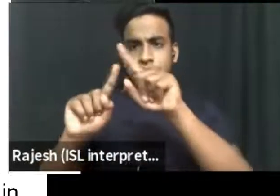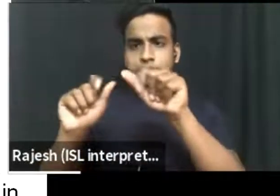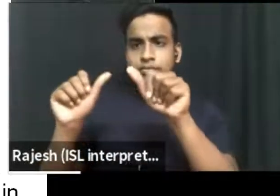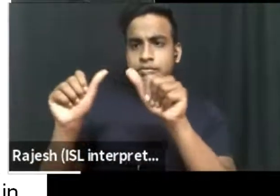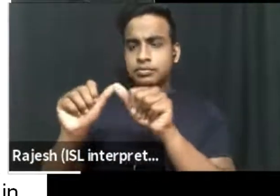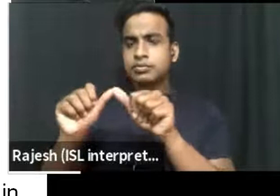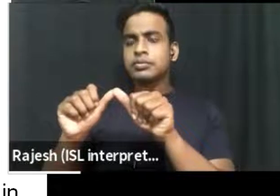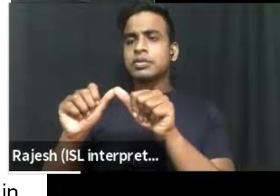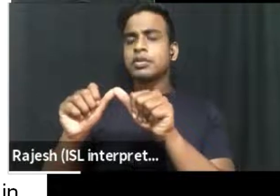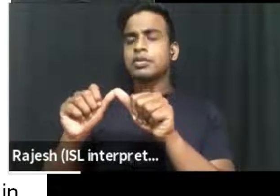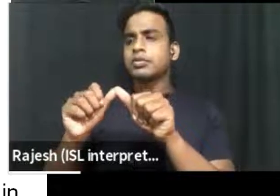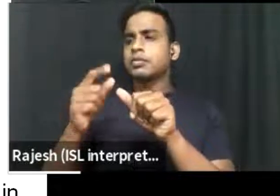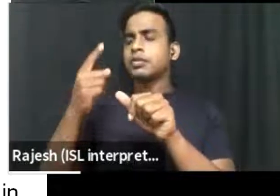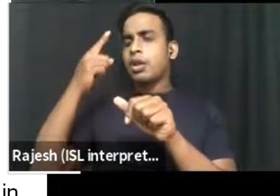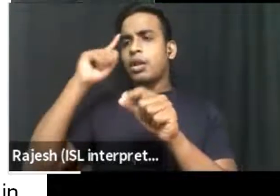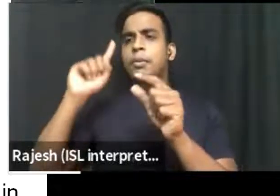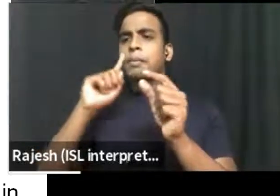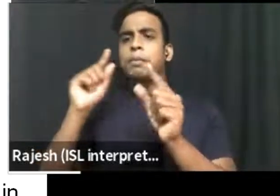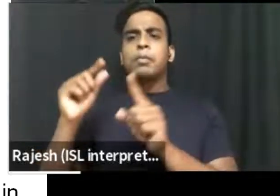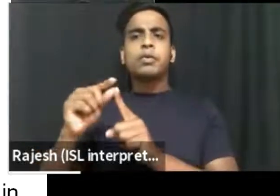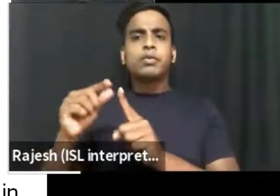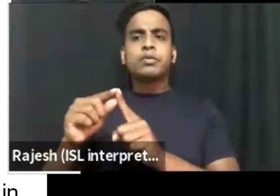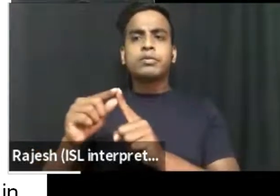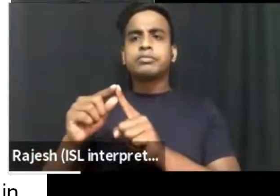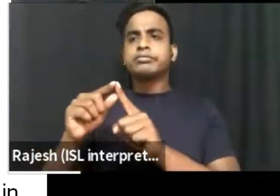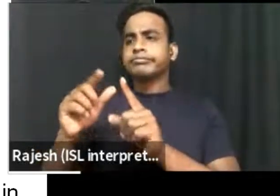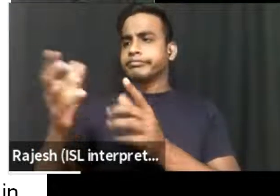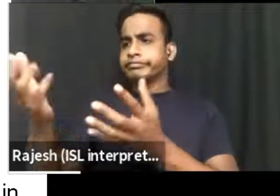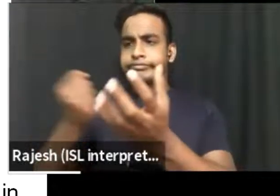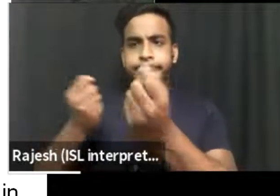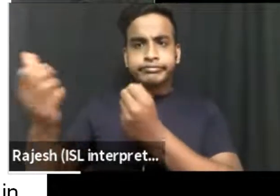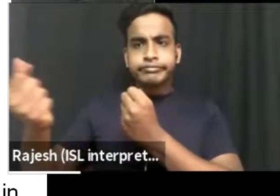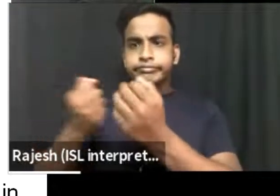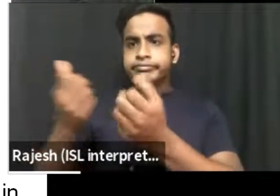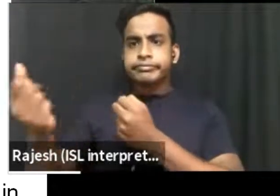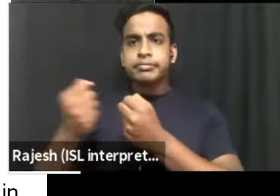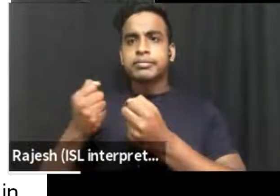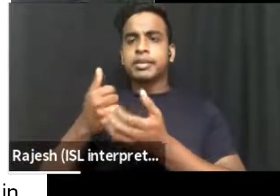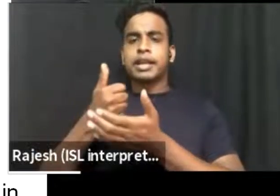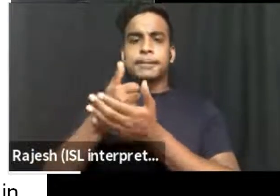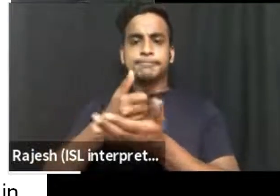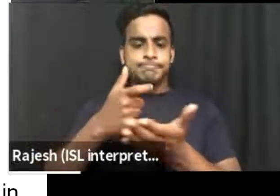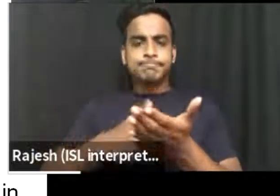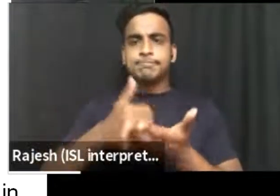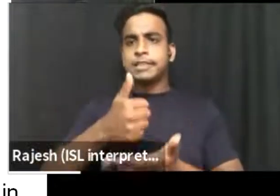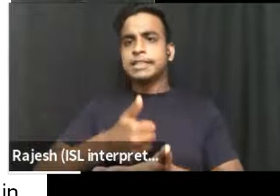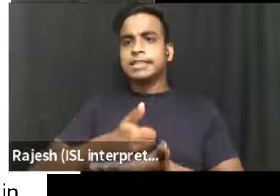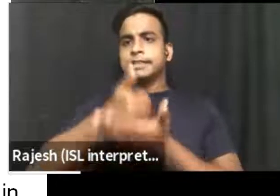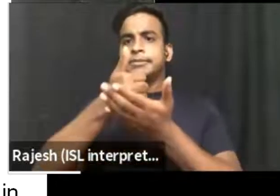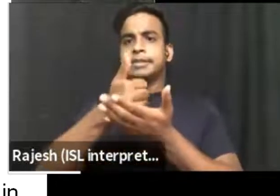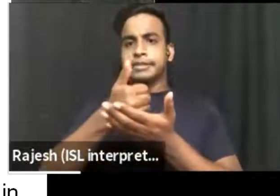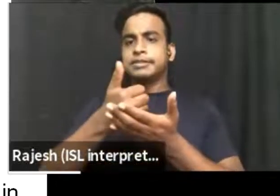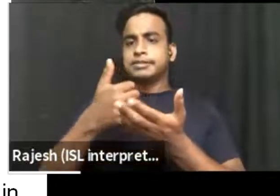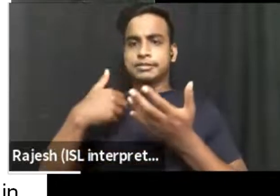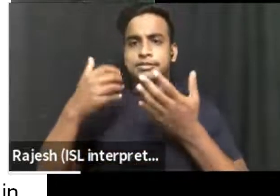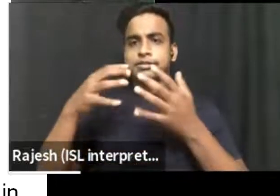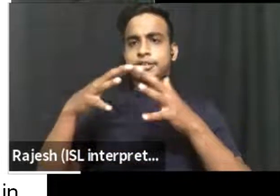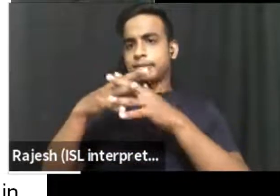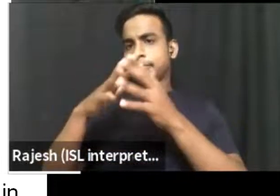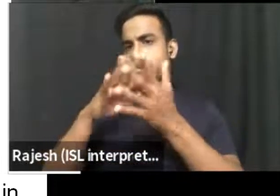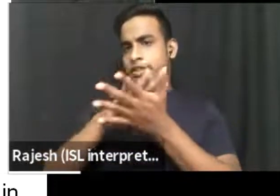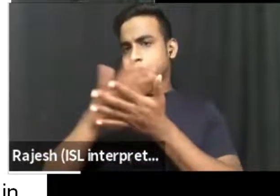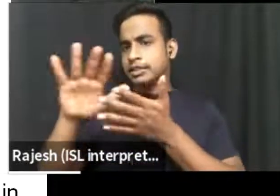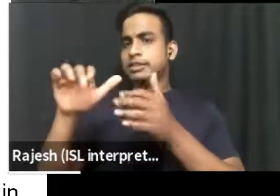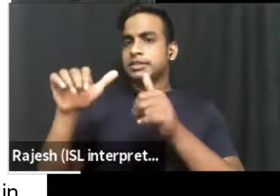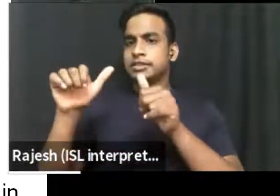substantial information, which will help to promote the cause for rehabilitation for all. You can see that when